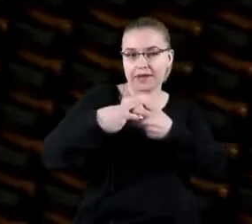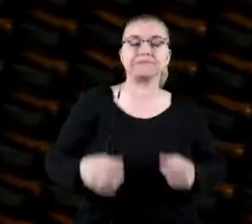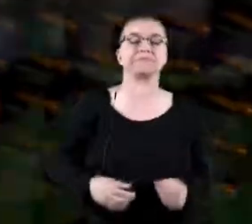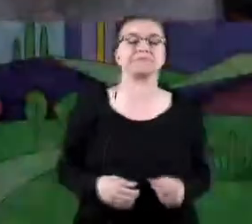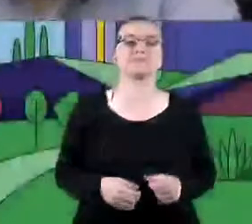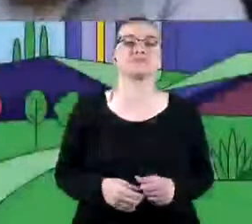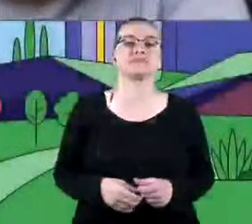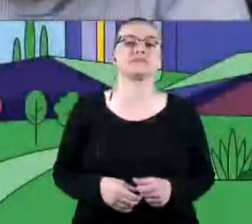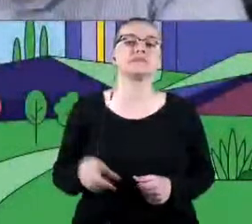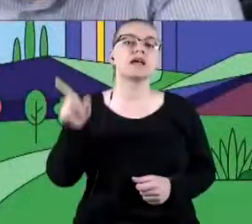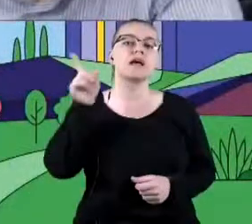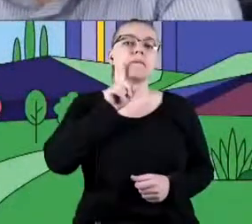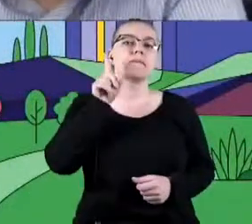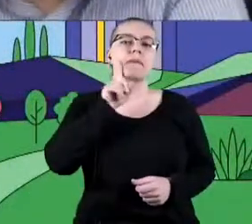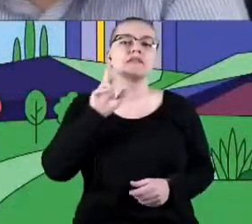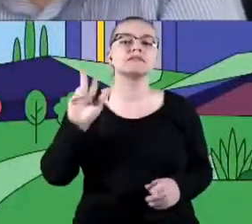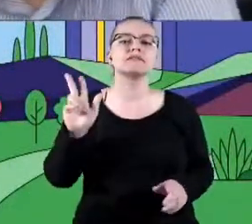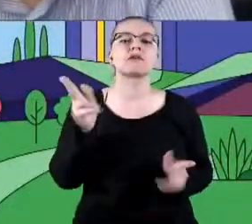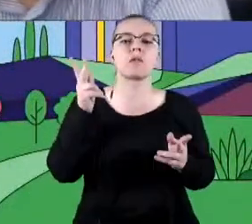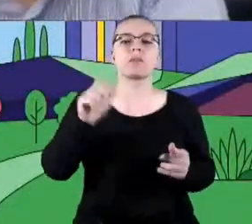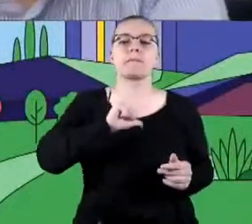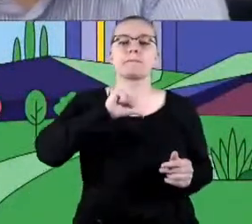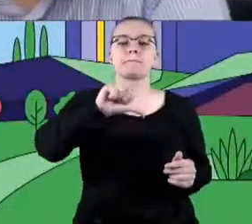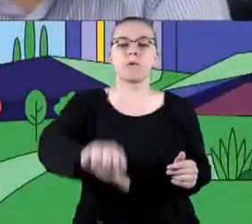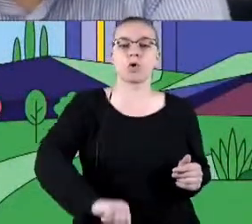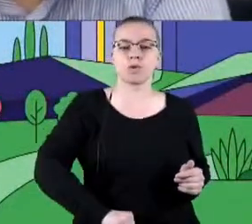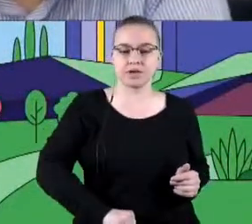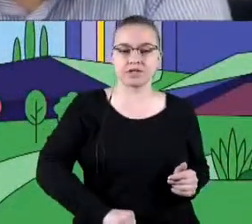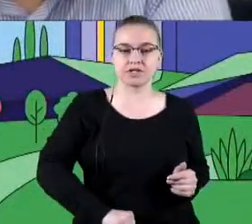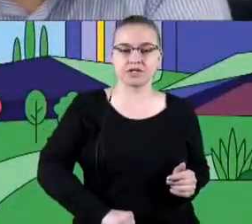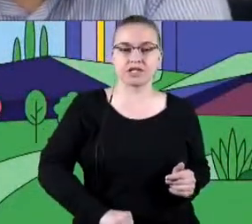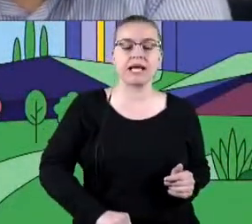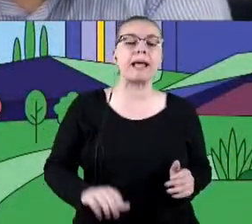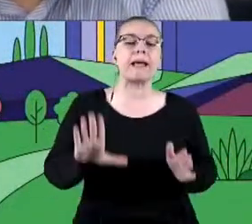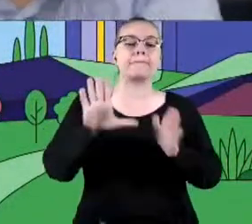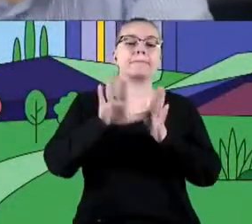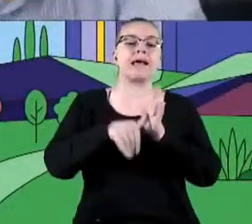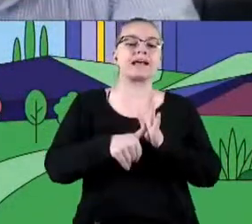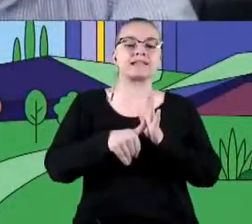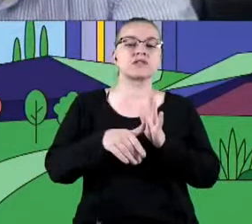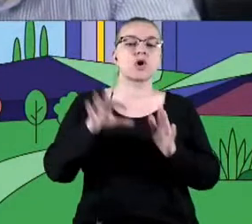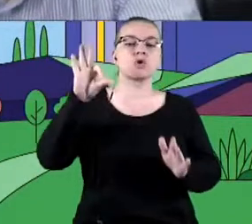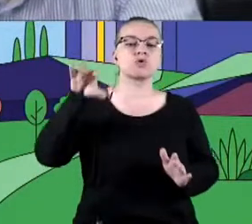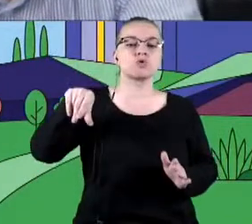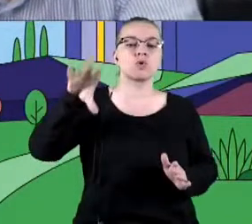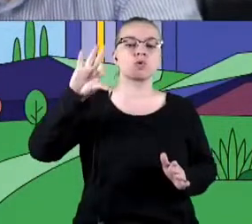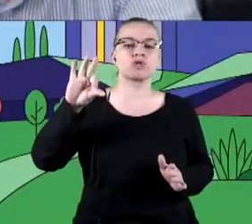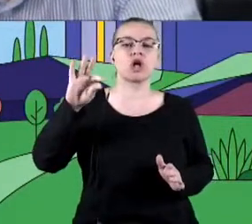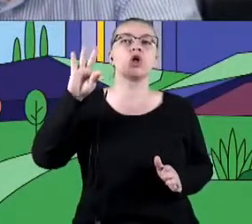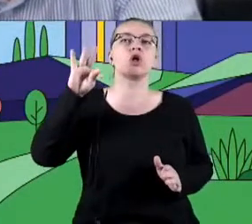Tunisia. Welcome, Mr. Khaled. Can you hear us?